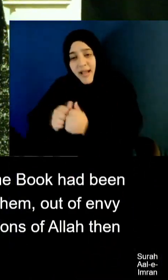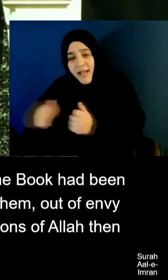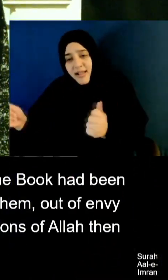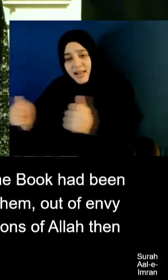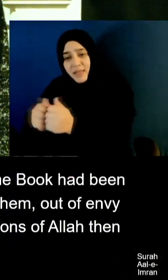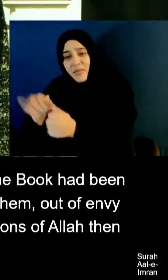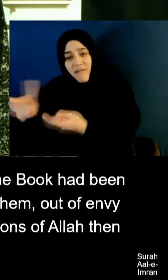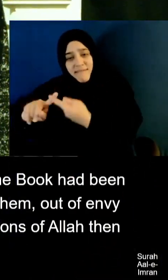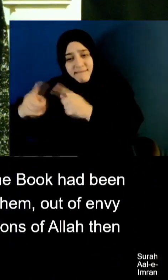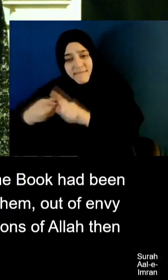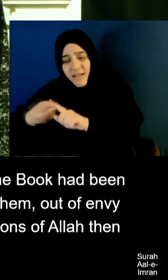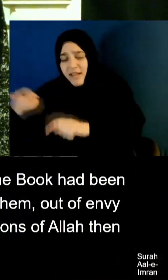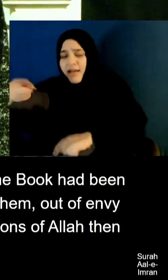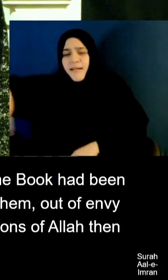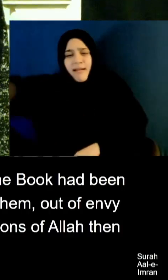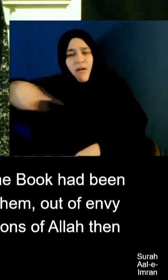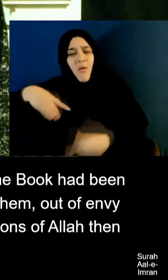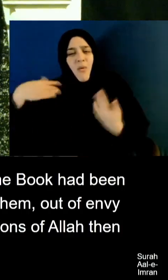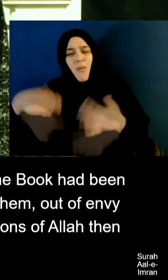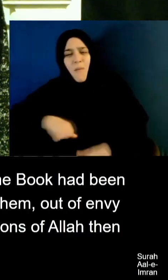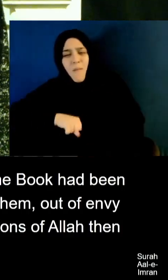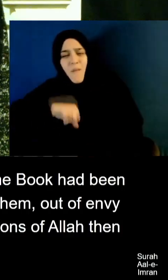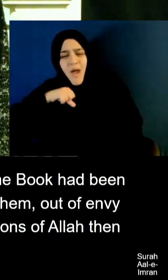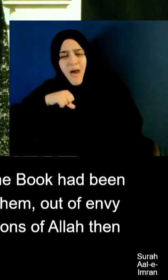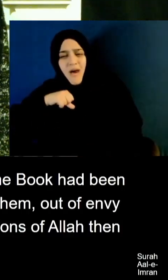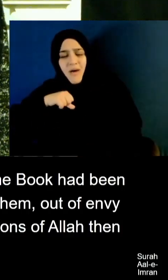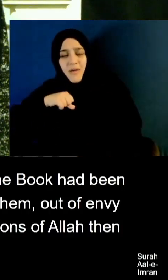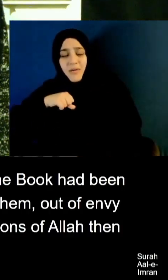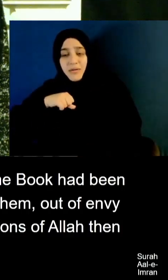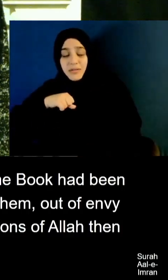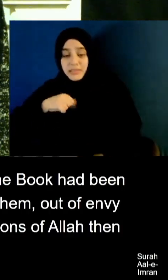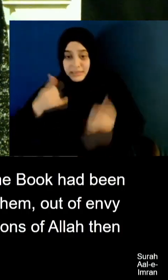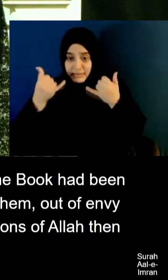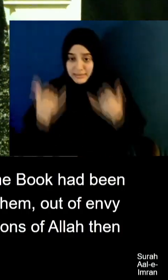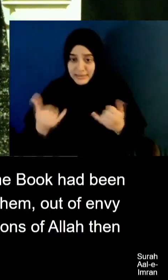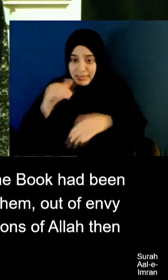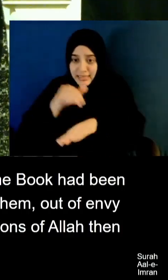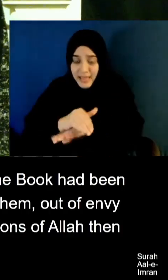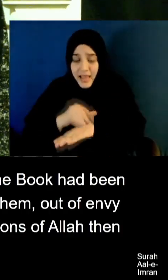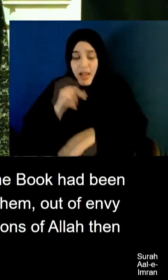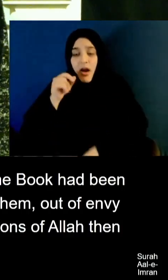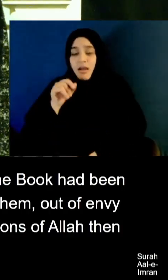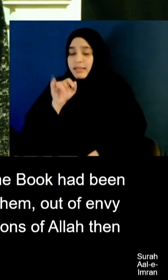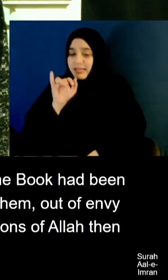they were. Tonight is the night of Abbas.